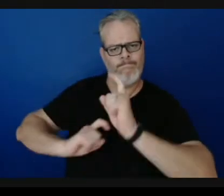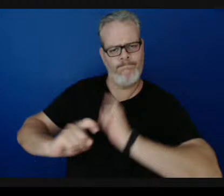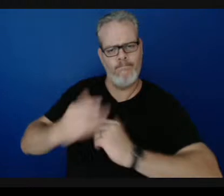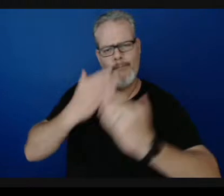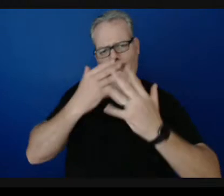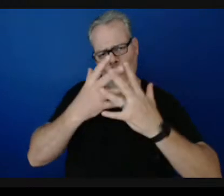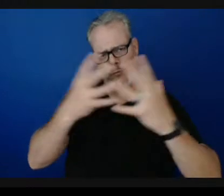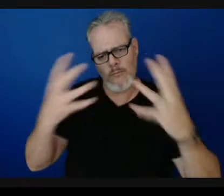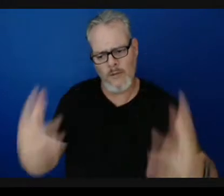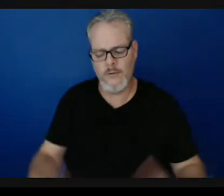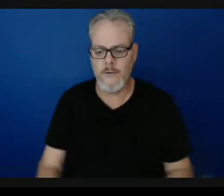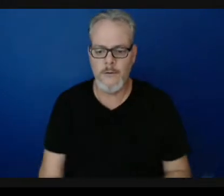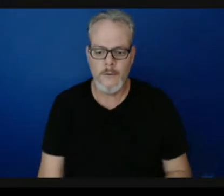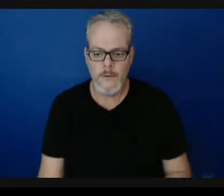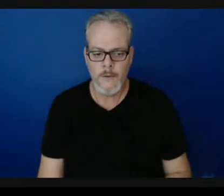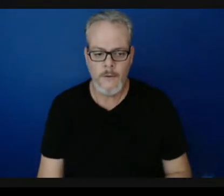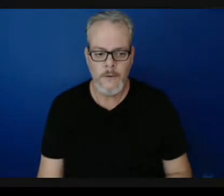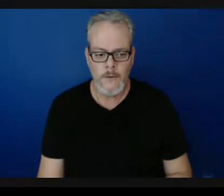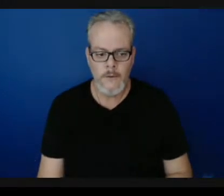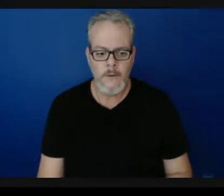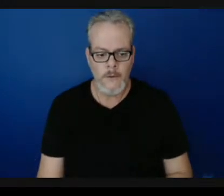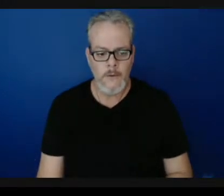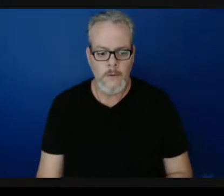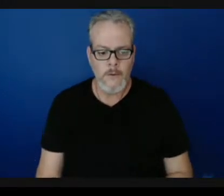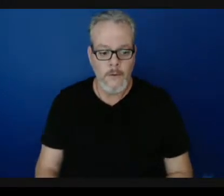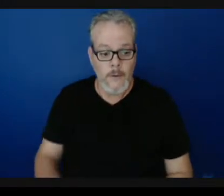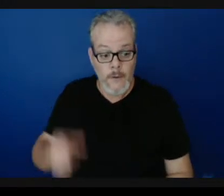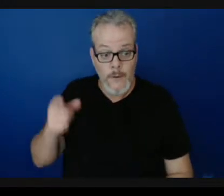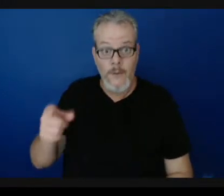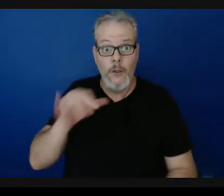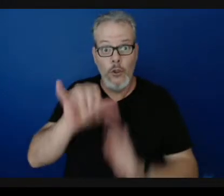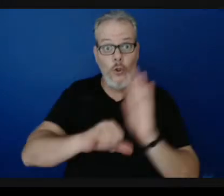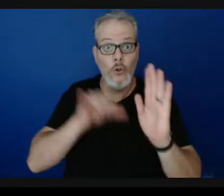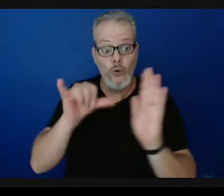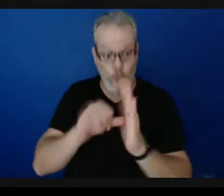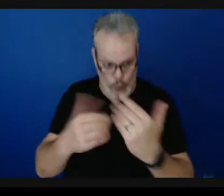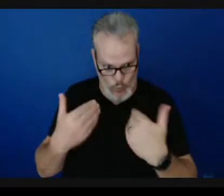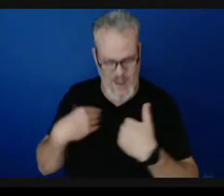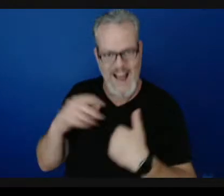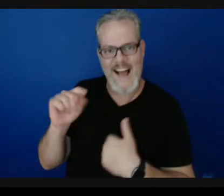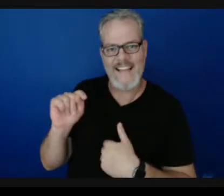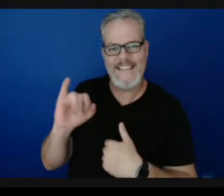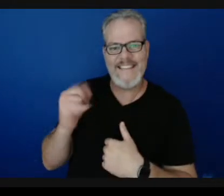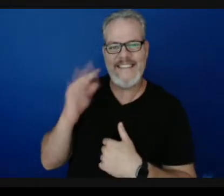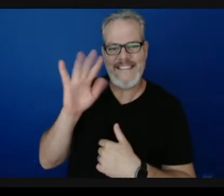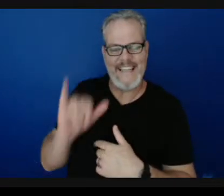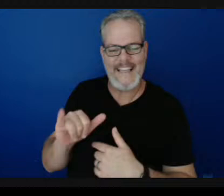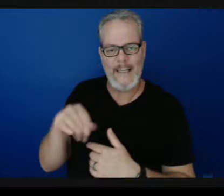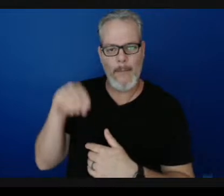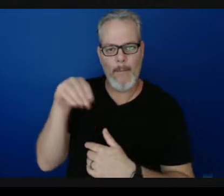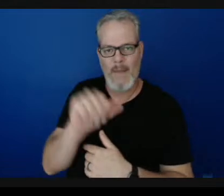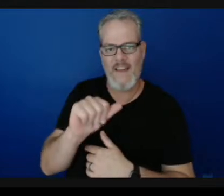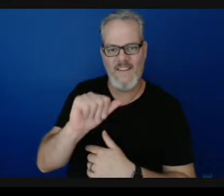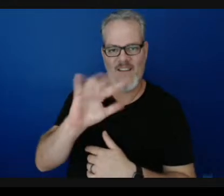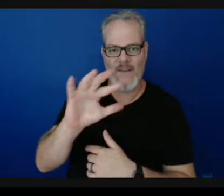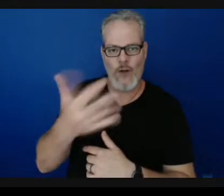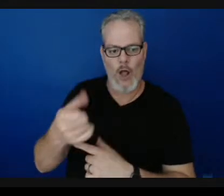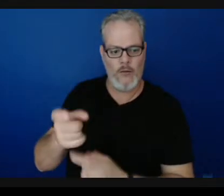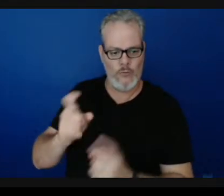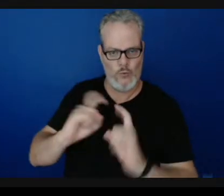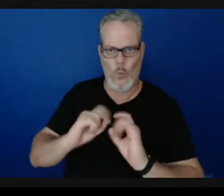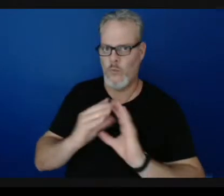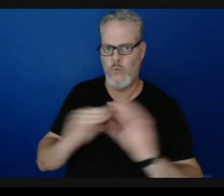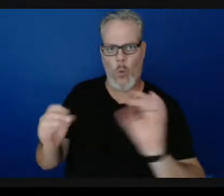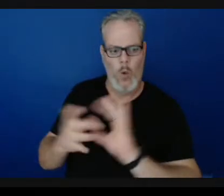Dane. Yeah, so over on YouTube, we had Tiki come through with a CA $5 super chat. No comment there.